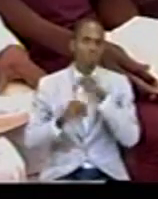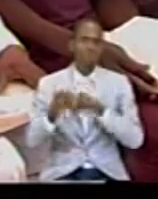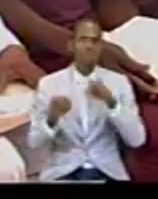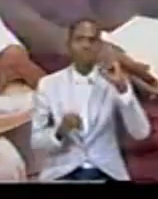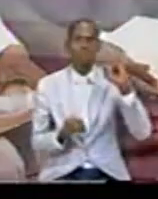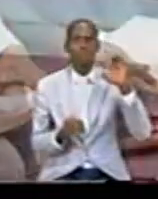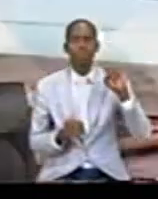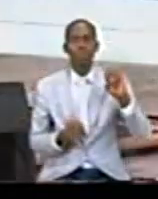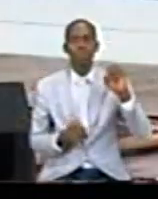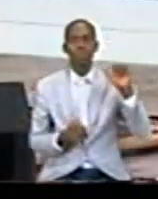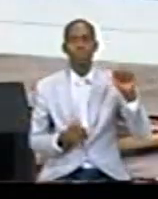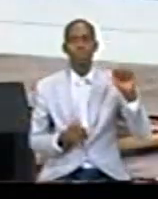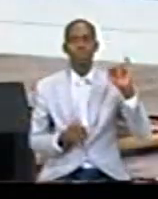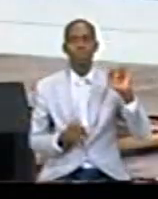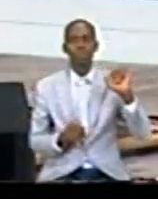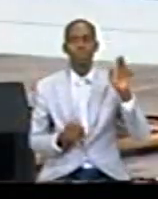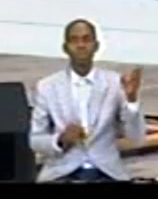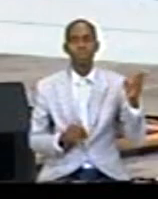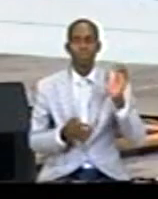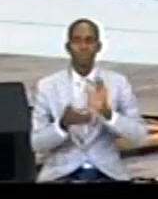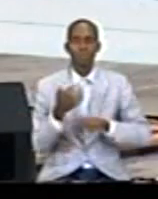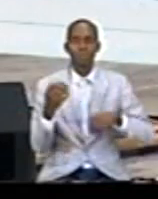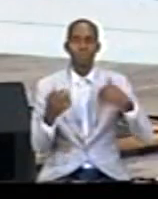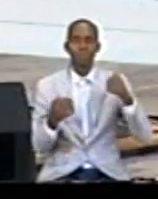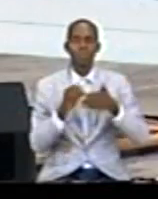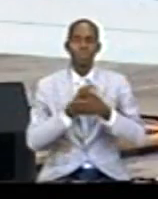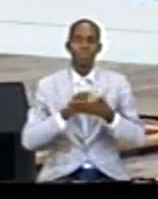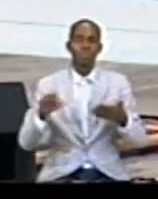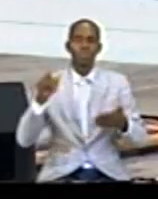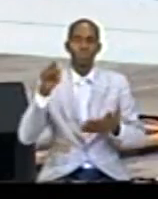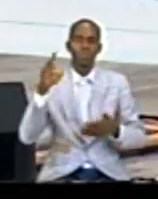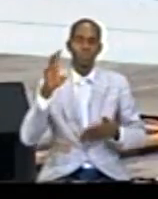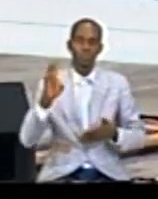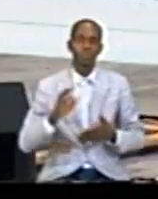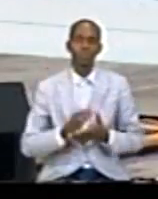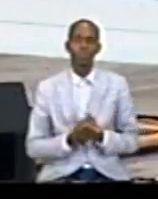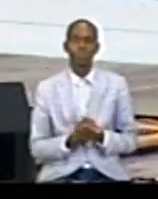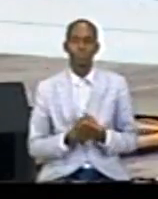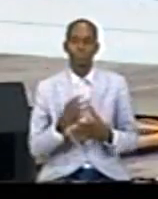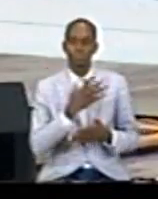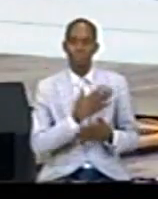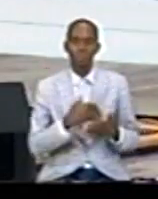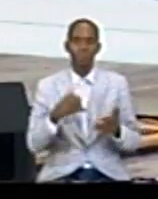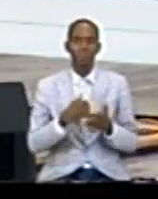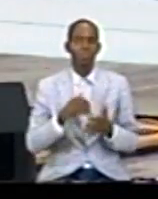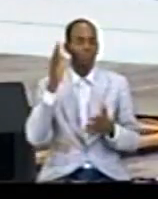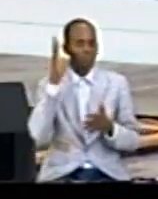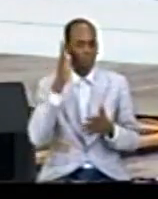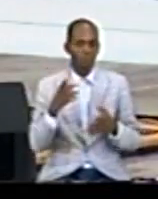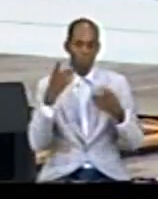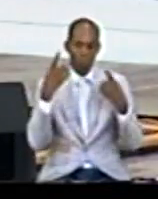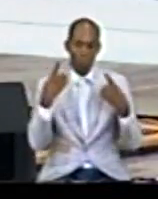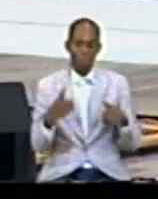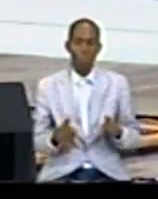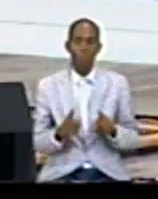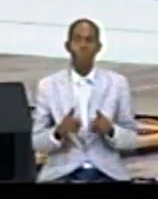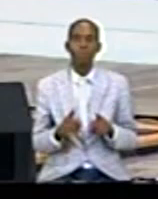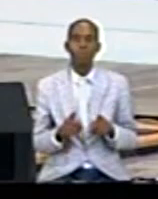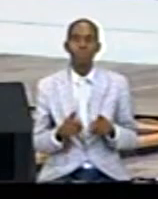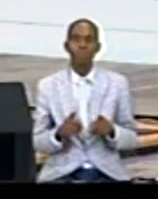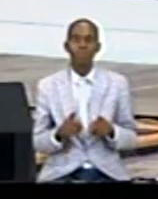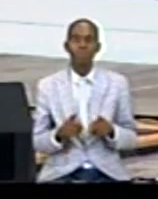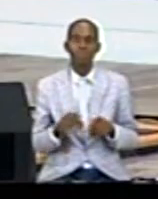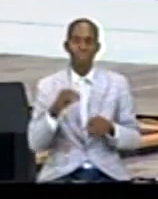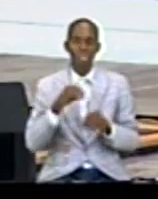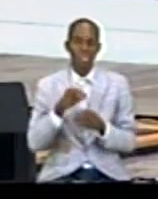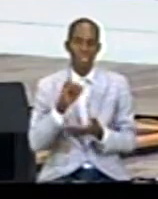27. Isaiah chapter 10, verse 27. And it shall come to pass in